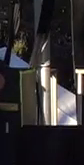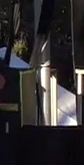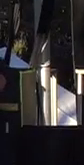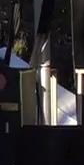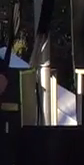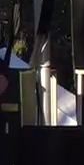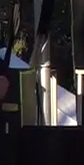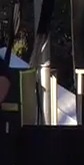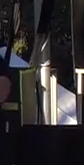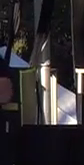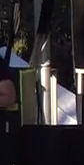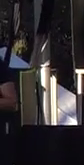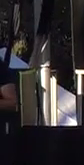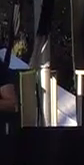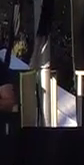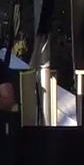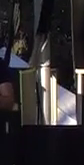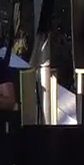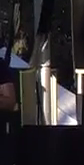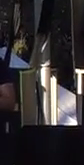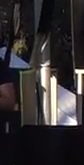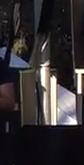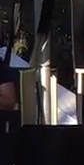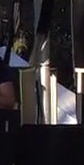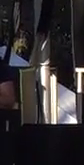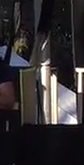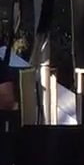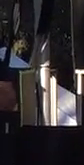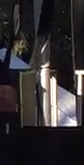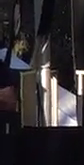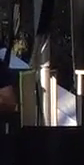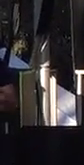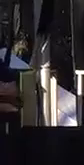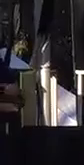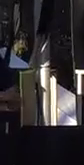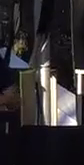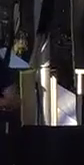killed. It's hard to put into words the pain and heartache we